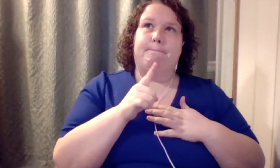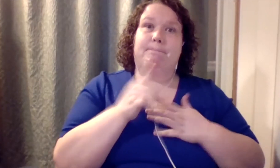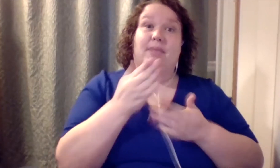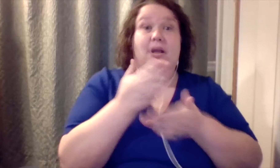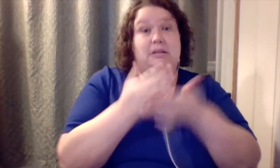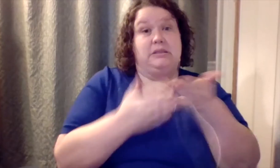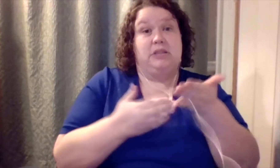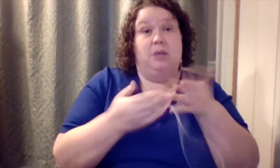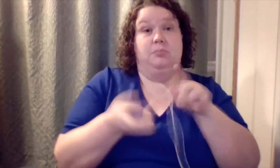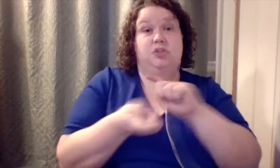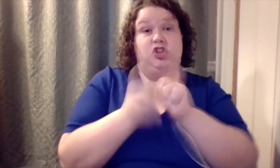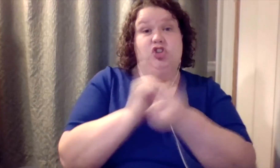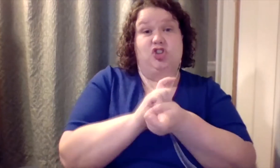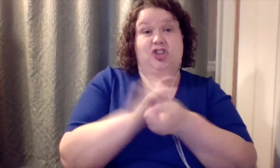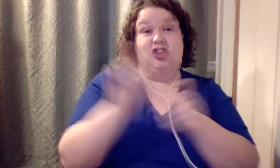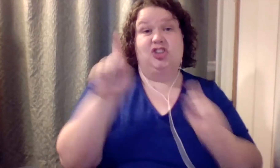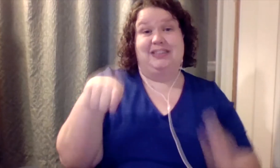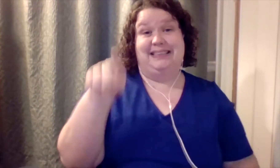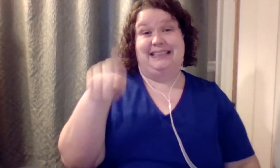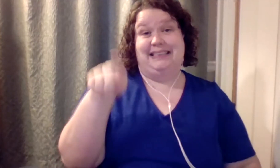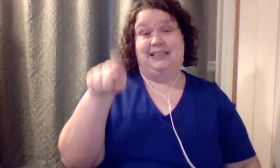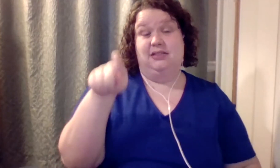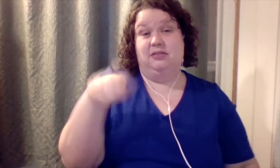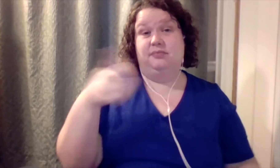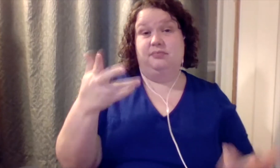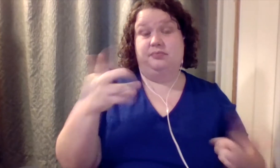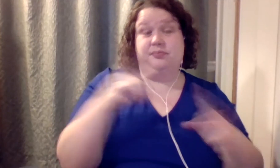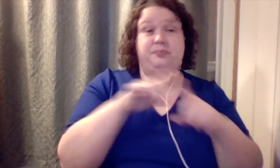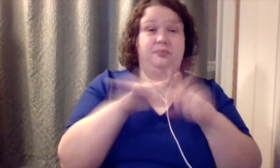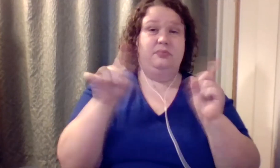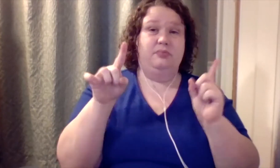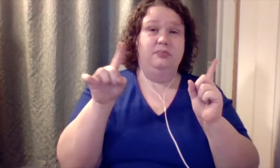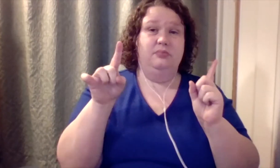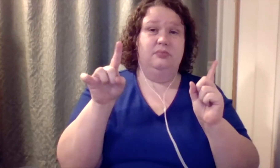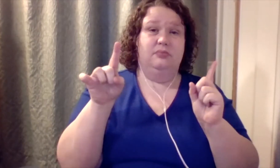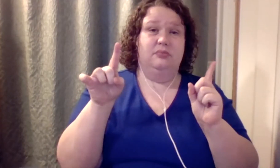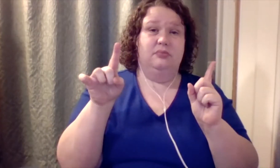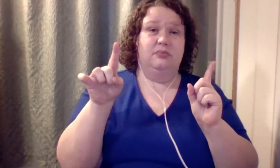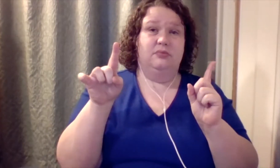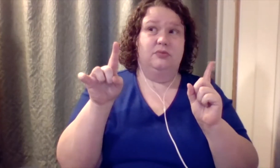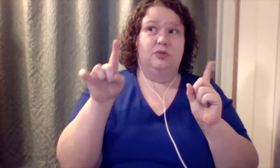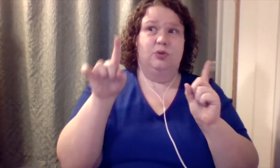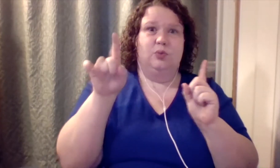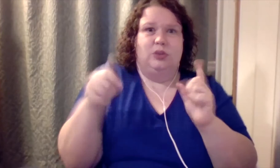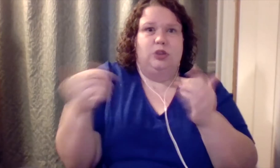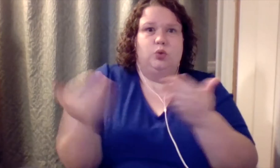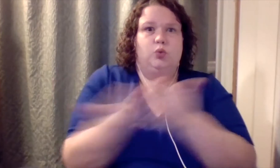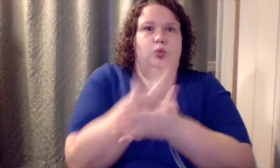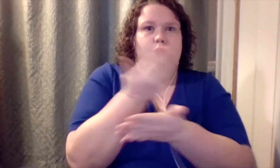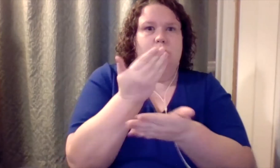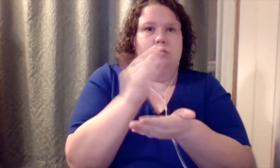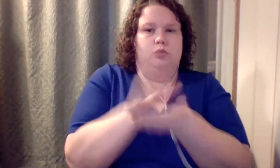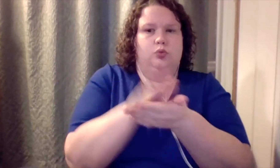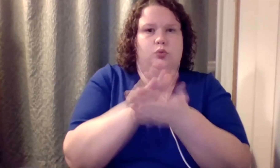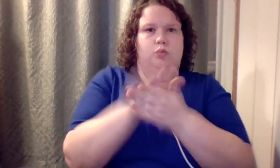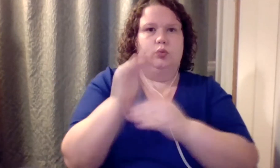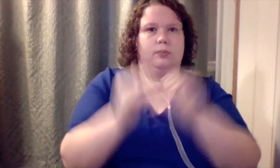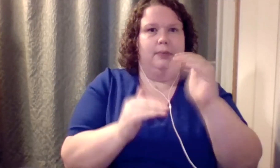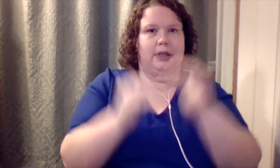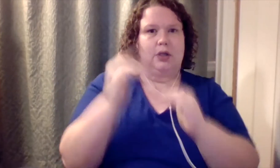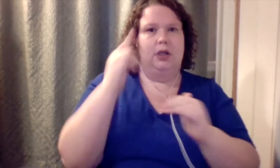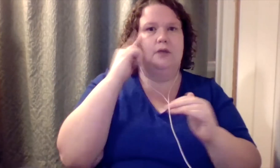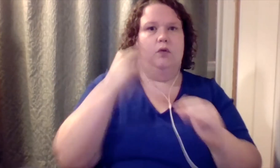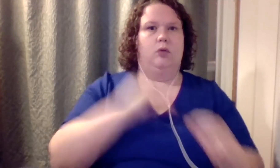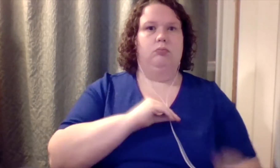to have 21st century schools for our students that will encourage teacher retention, student education, morale across